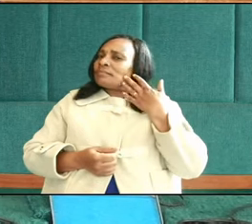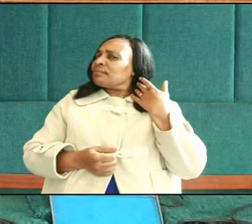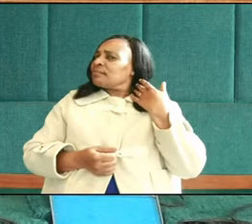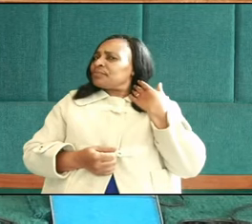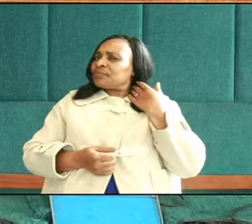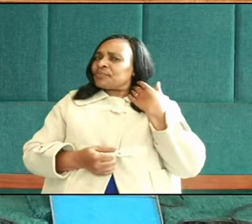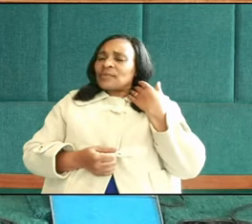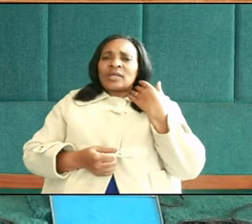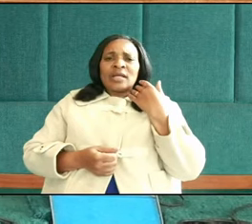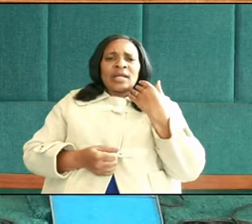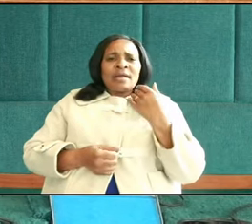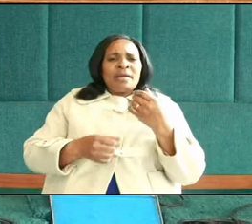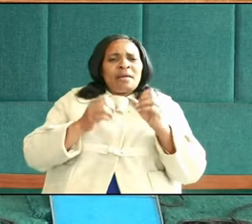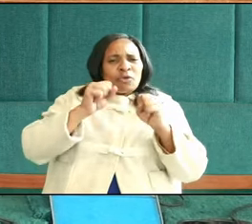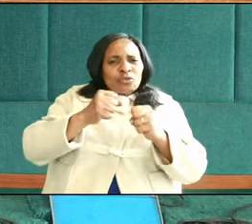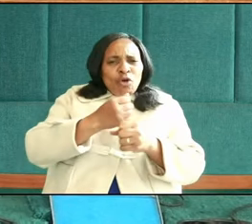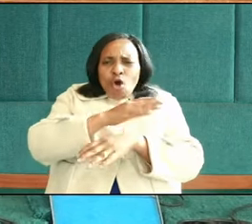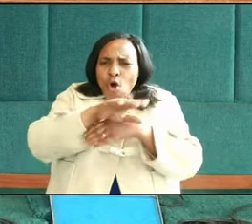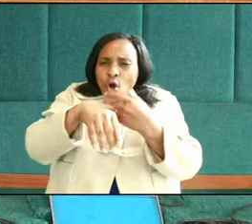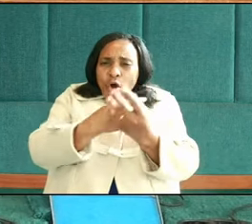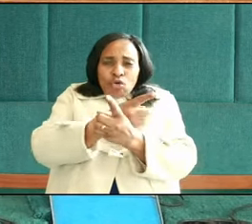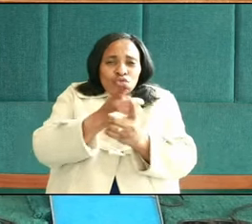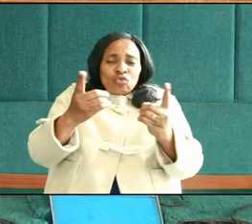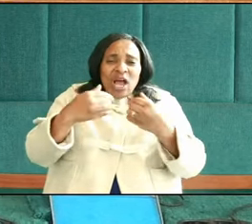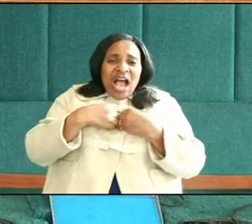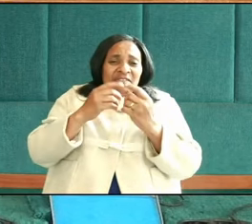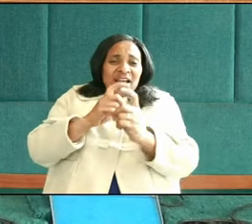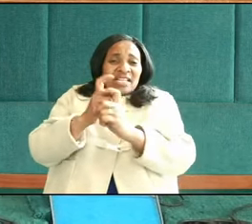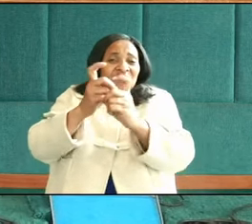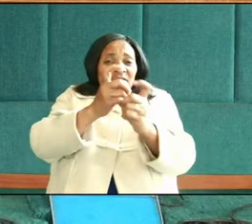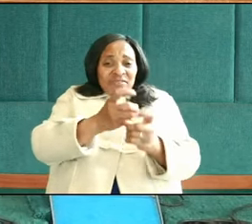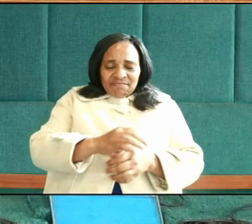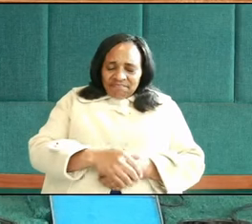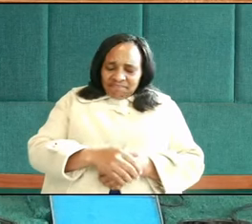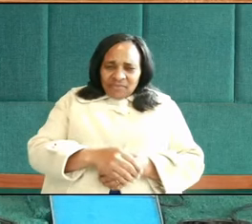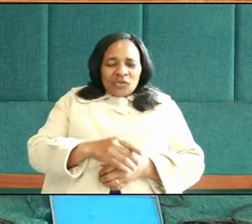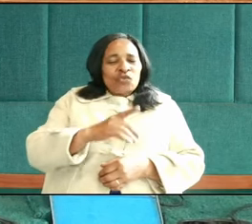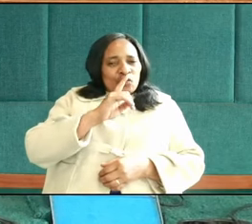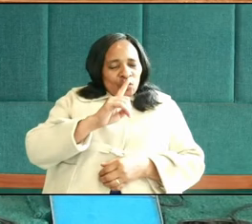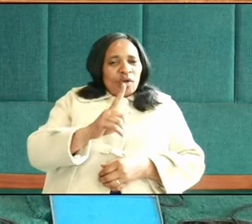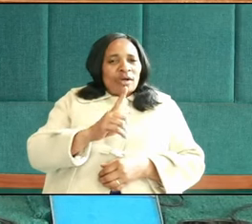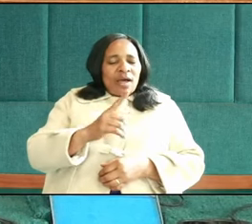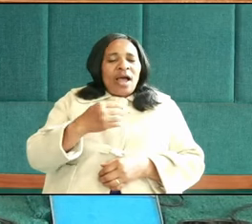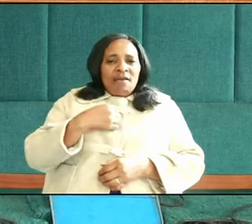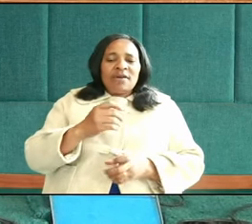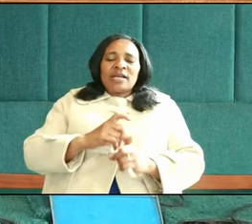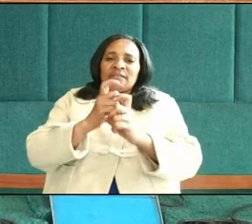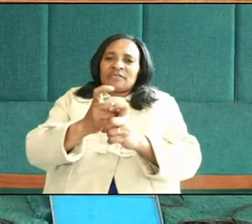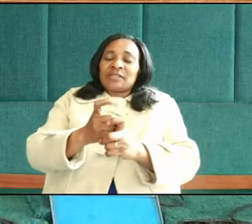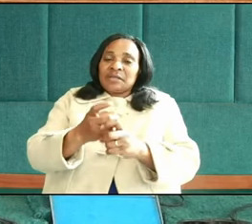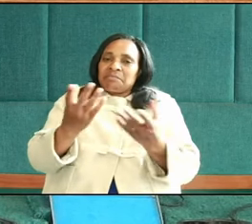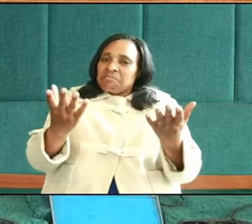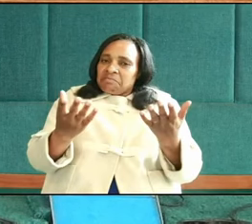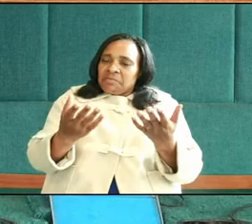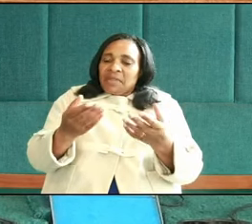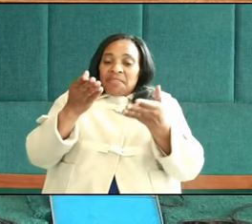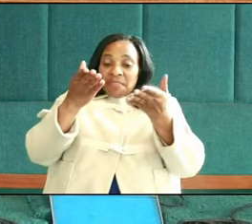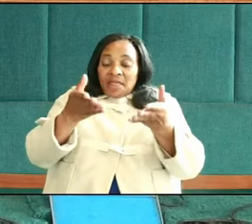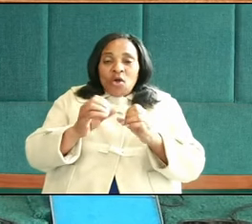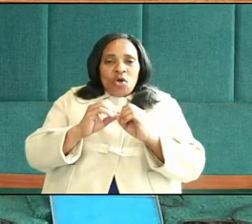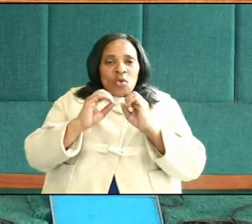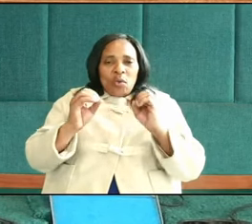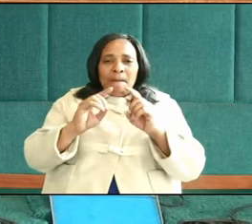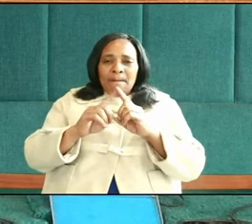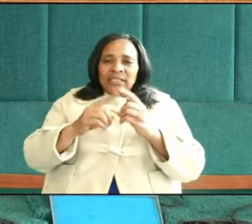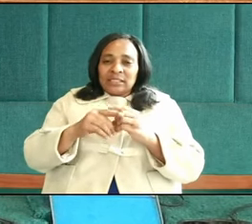Does everybody have a gift? Sure, everybody has a gift, whether you could see them or not. Paul